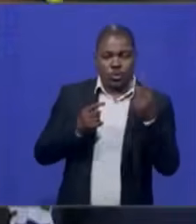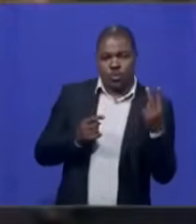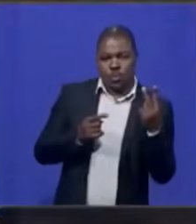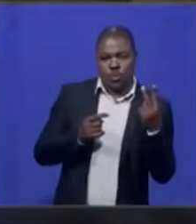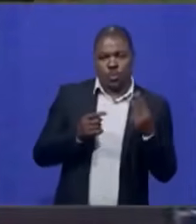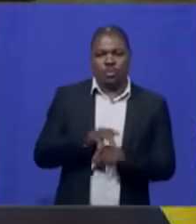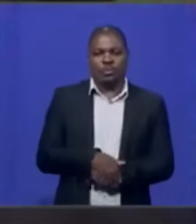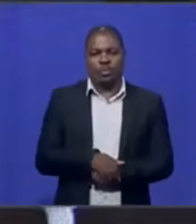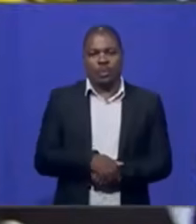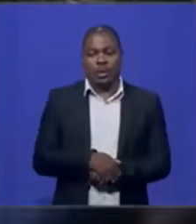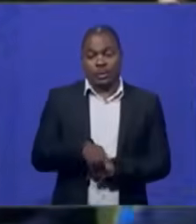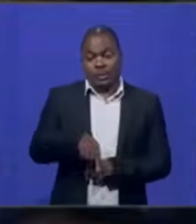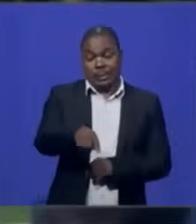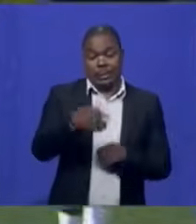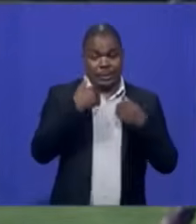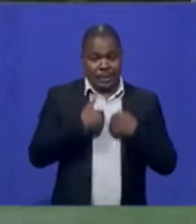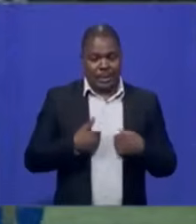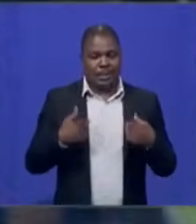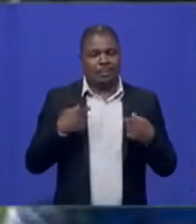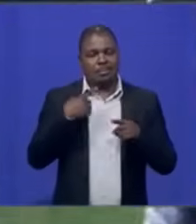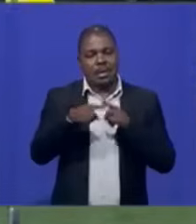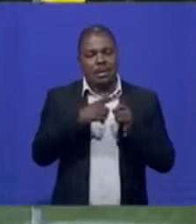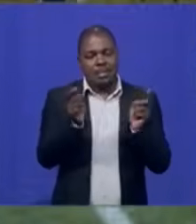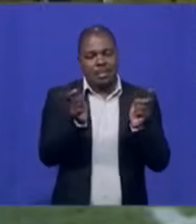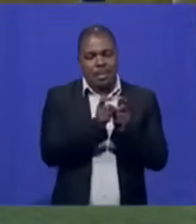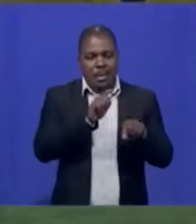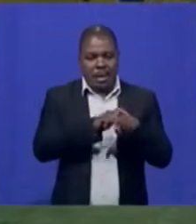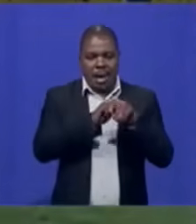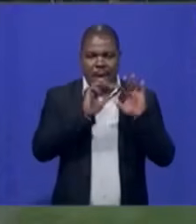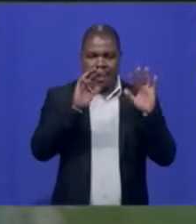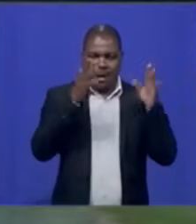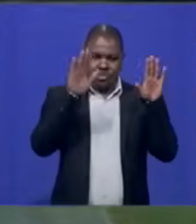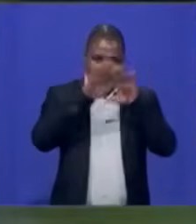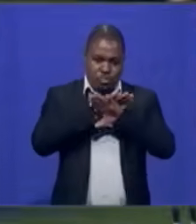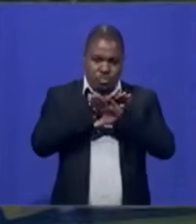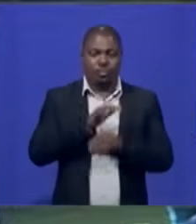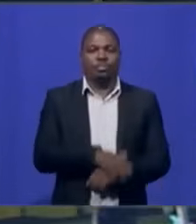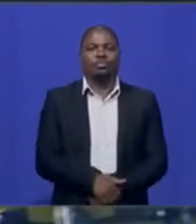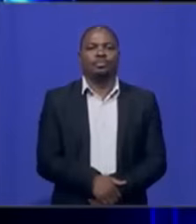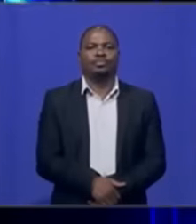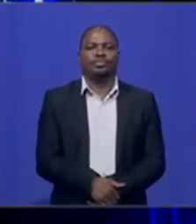2. Papadi ya Sontaha e tla qala ka hora ya borobong bosiu.